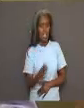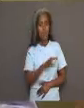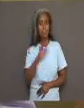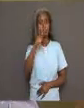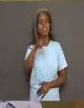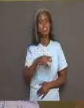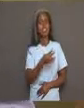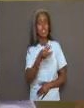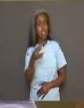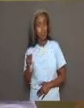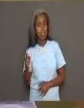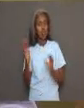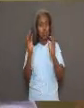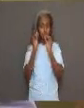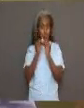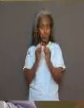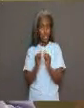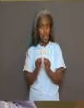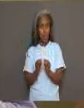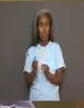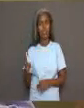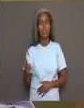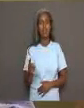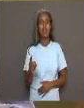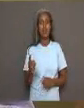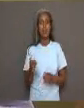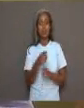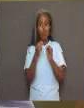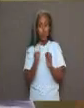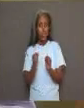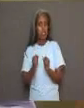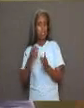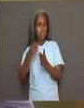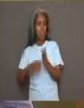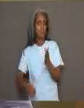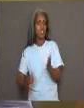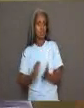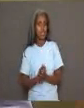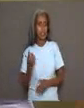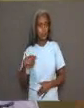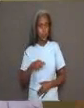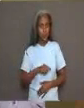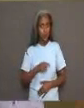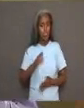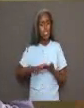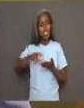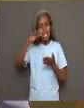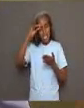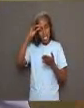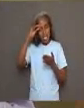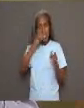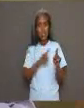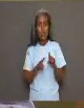diagrams and tables to calculate possible outcomes. We